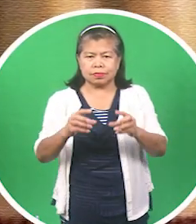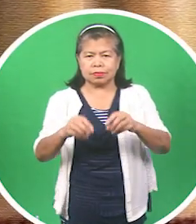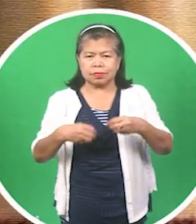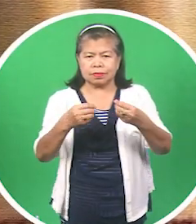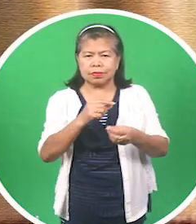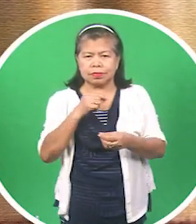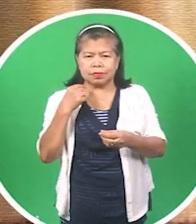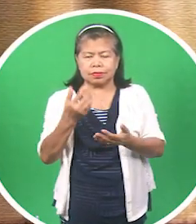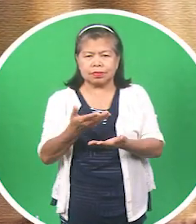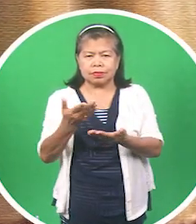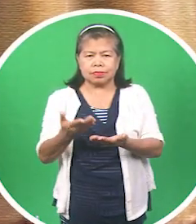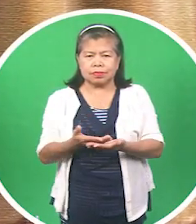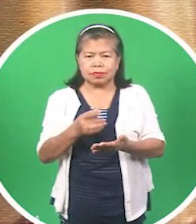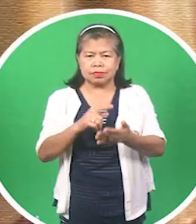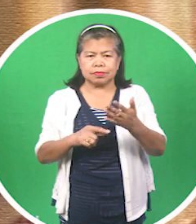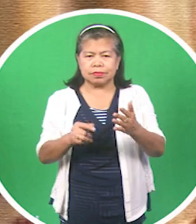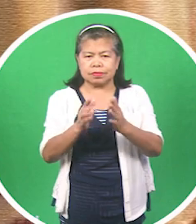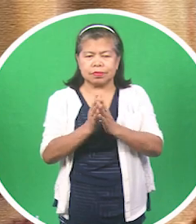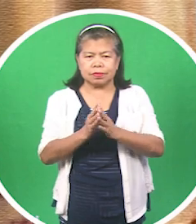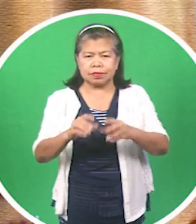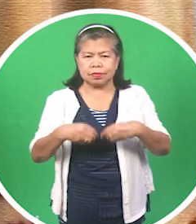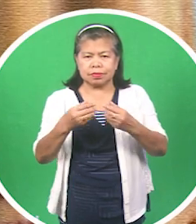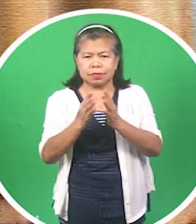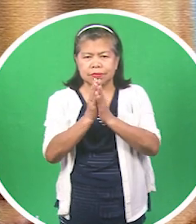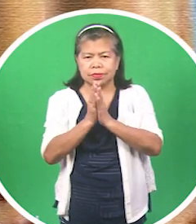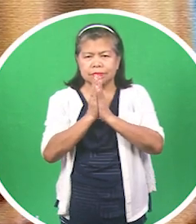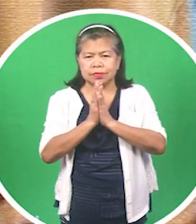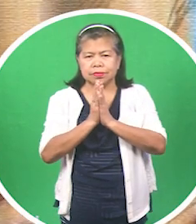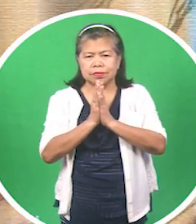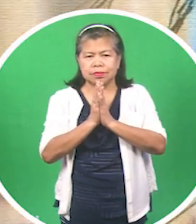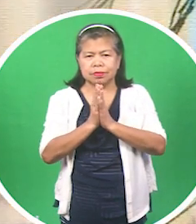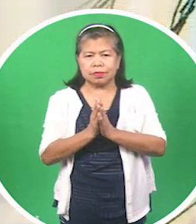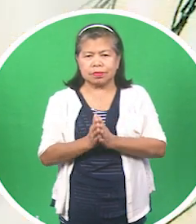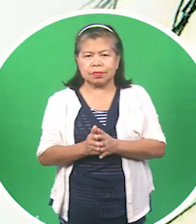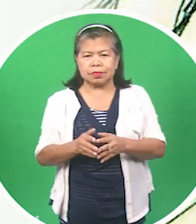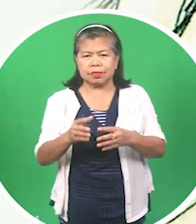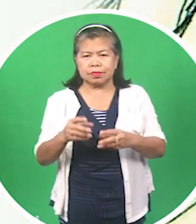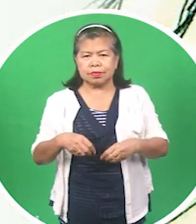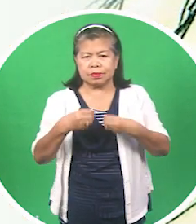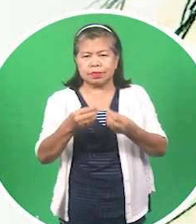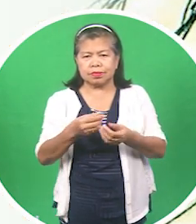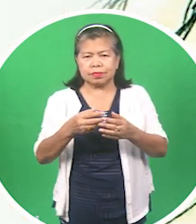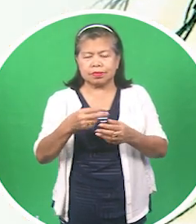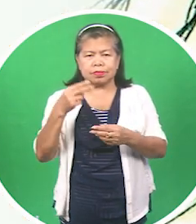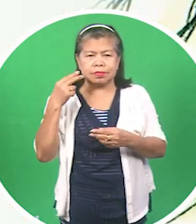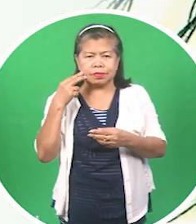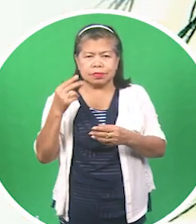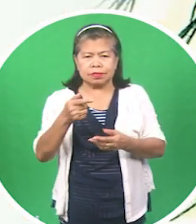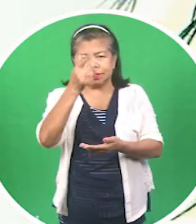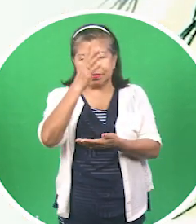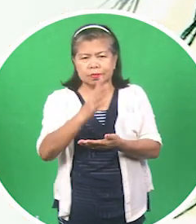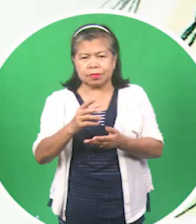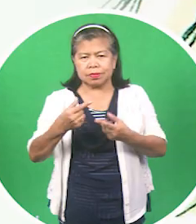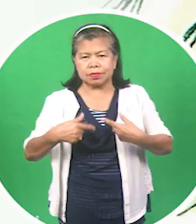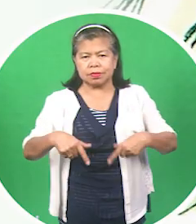Eli, the priest in the temple, watched her while she was praying. Eli then told Hannah